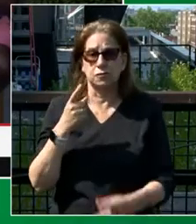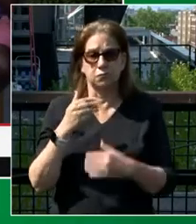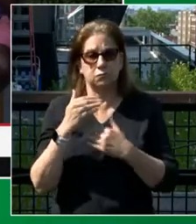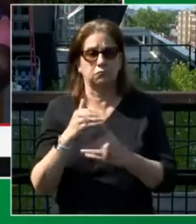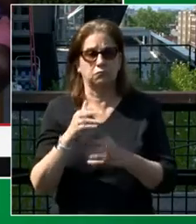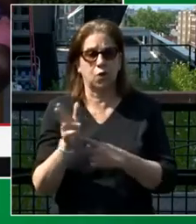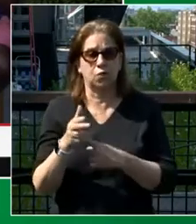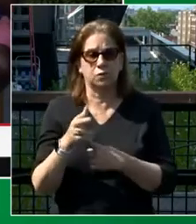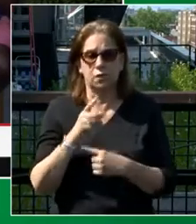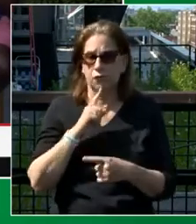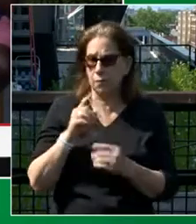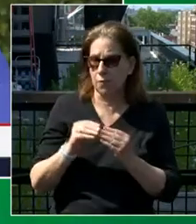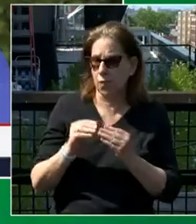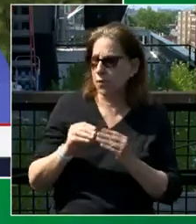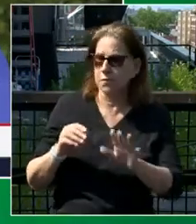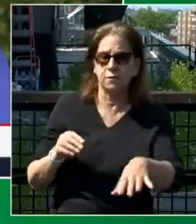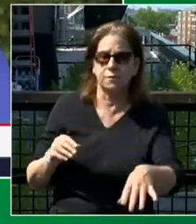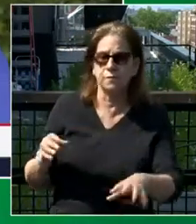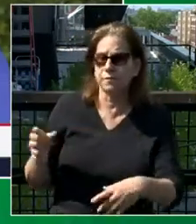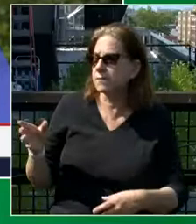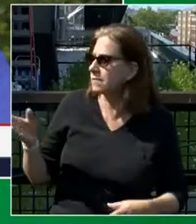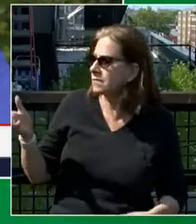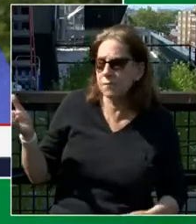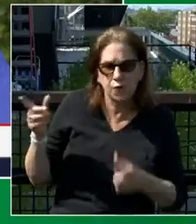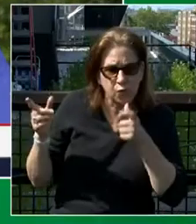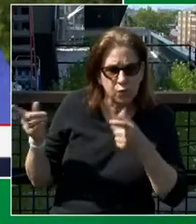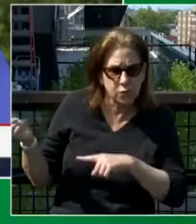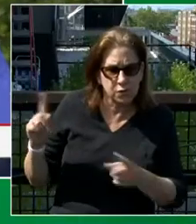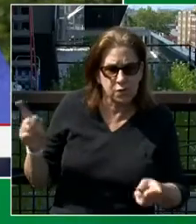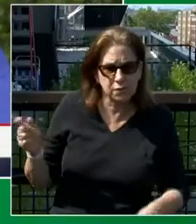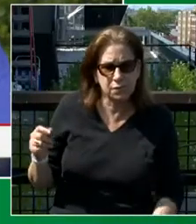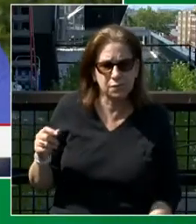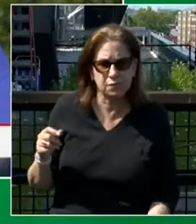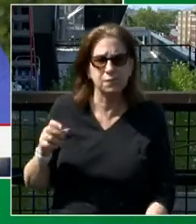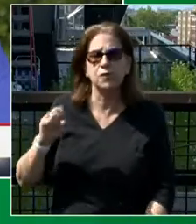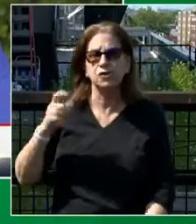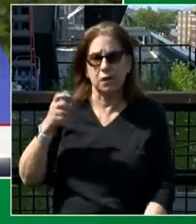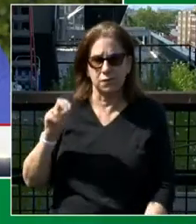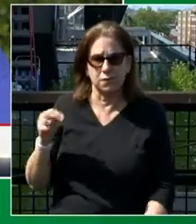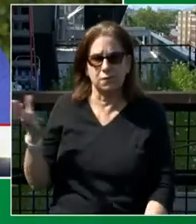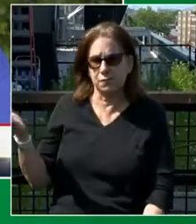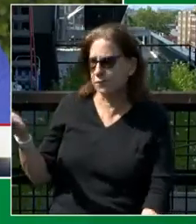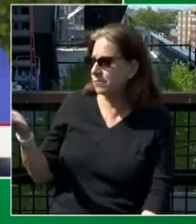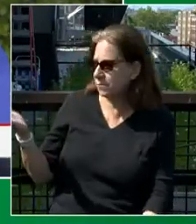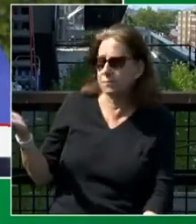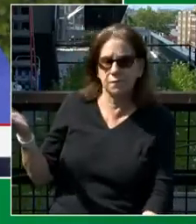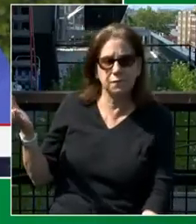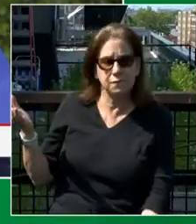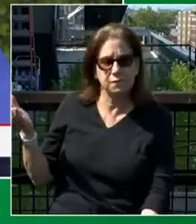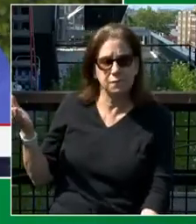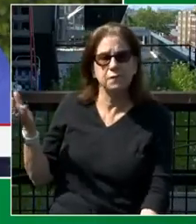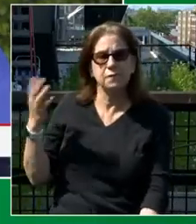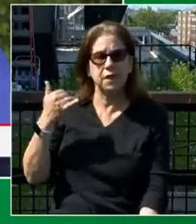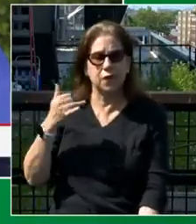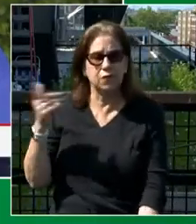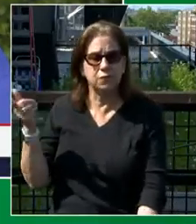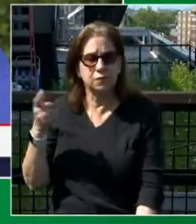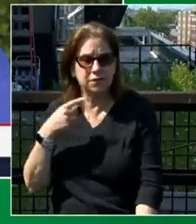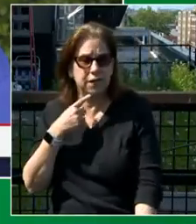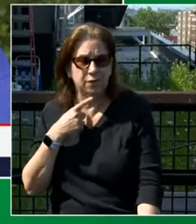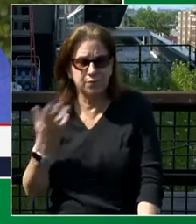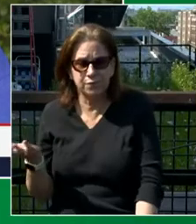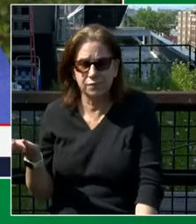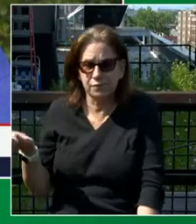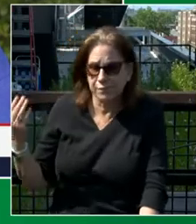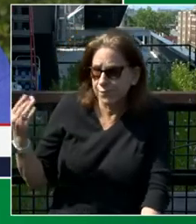impact hospitality brand, that's, mission driven. We are triple bottom line. We are governed